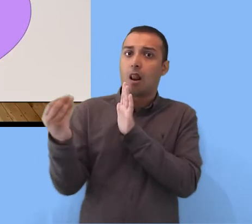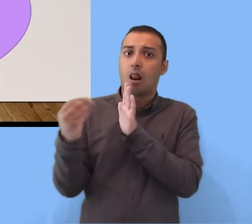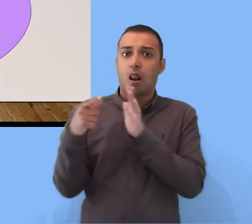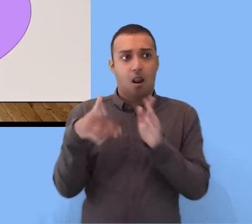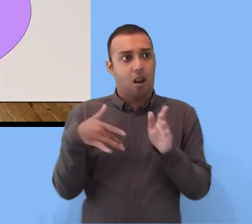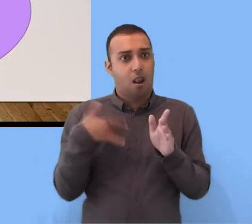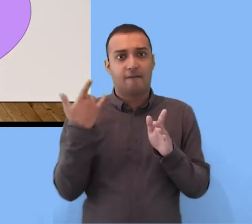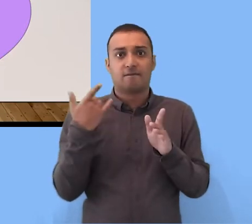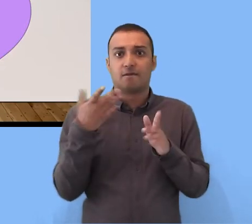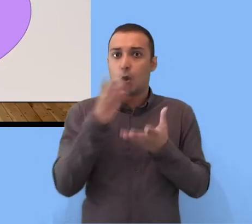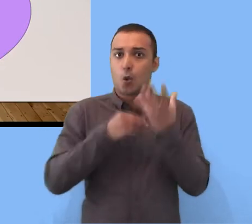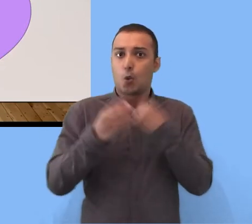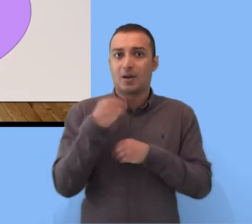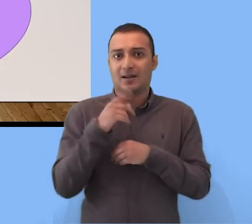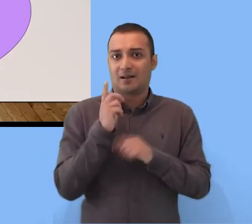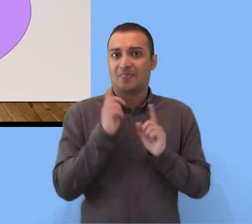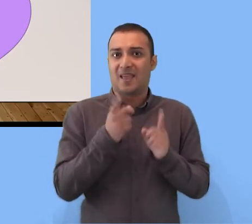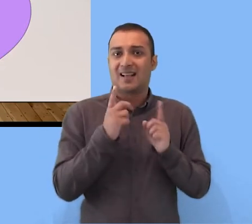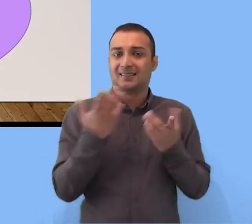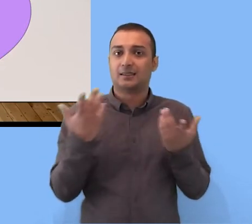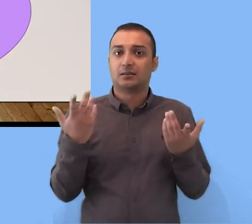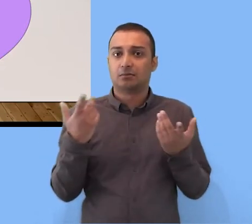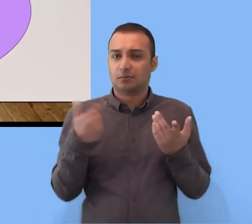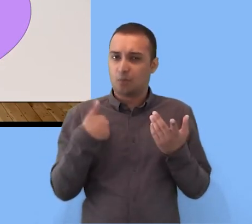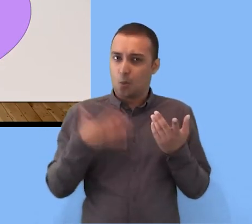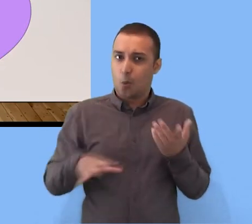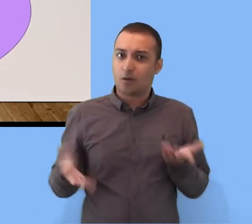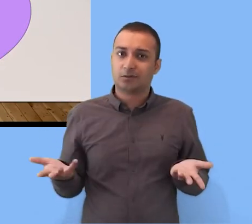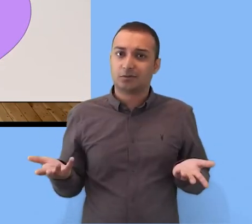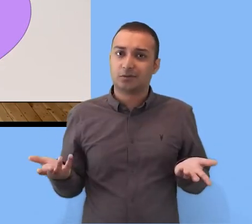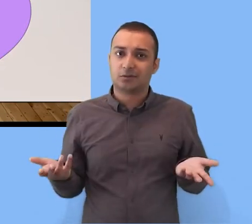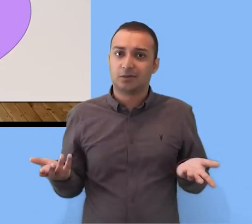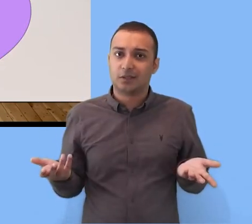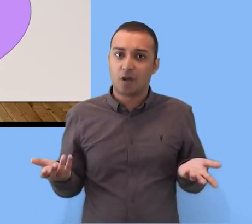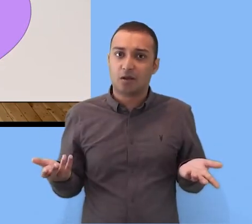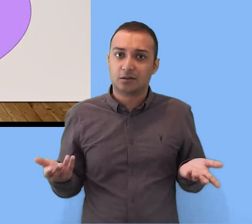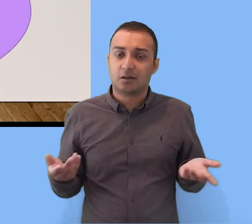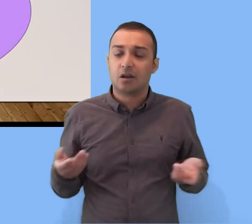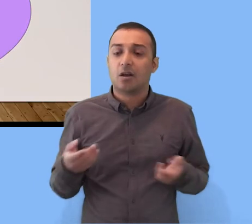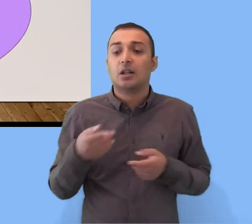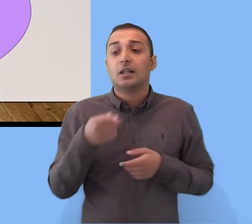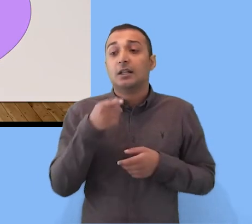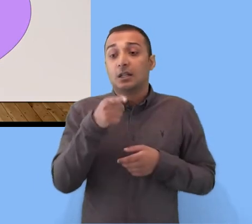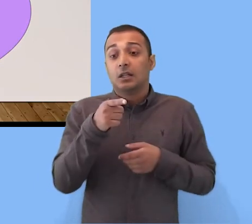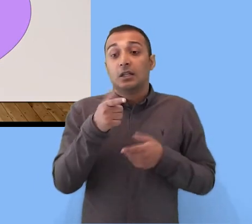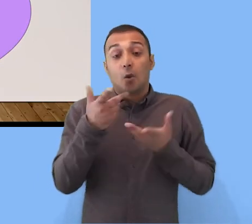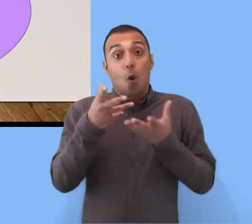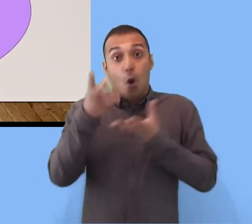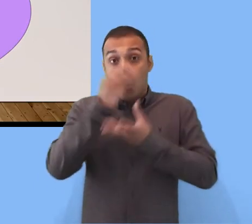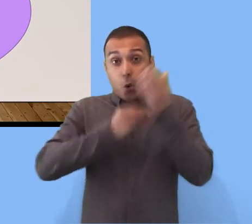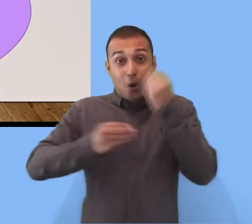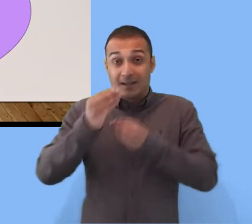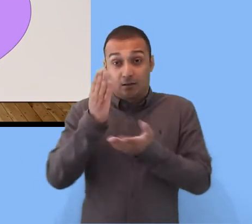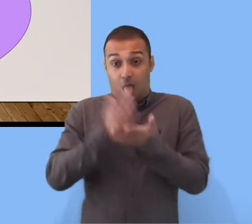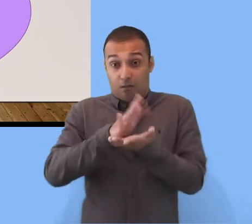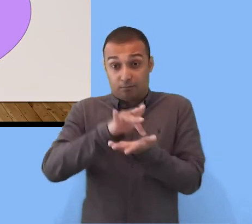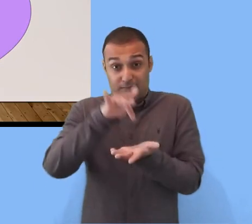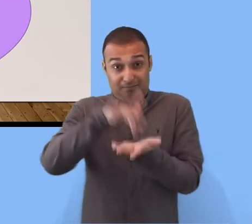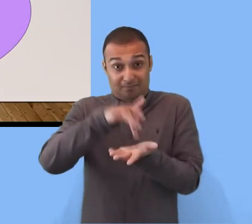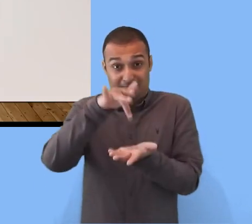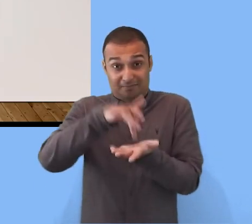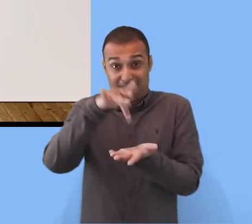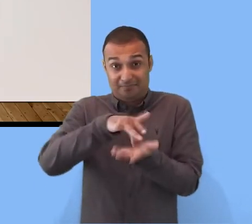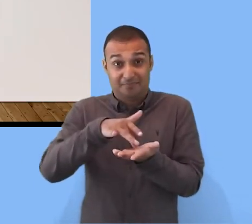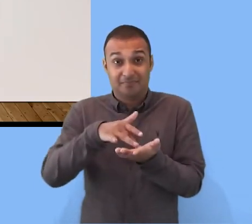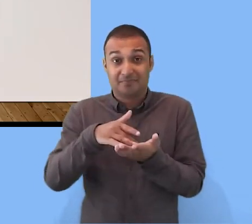to model for all the people we interact with? The desire to support learning is at the center of everything we do. And it's